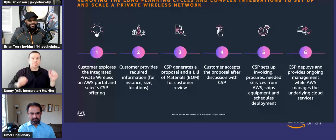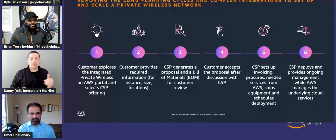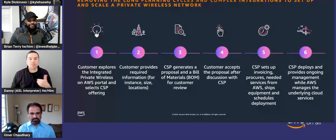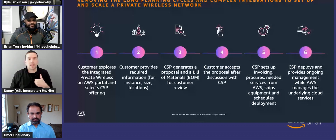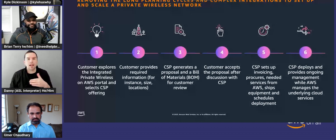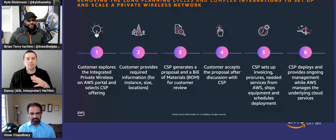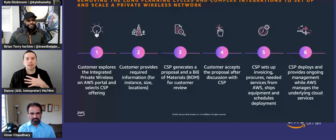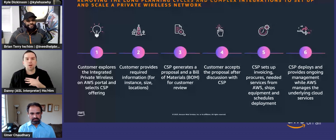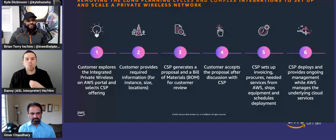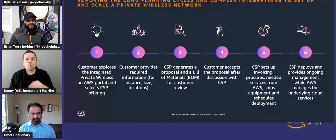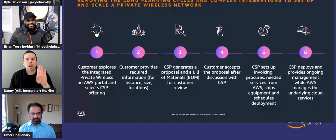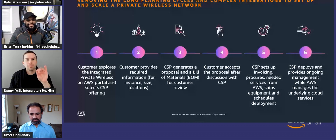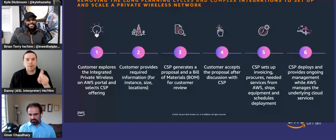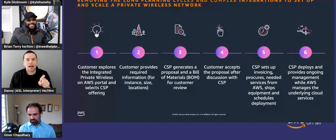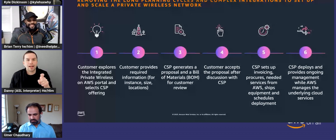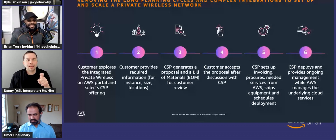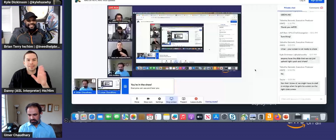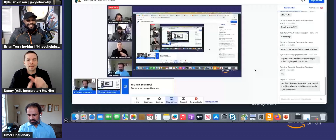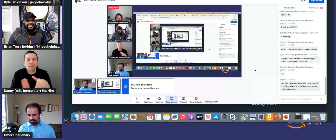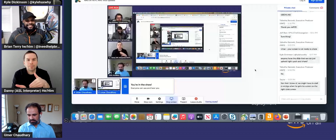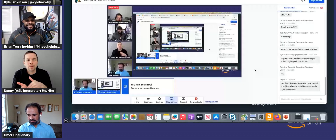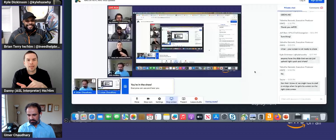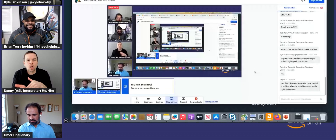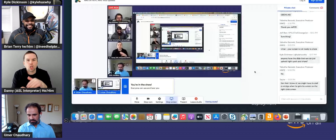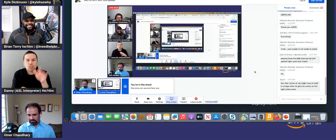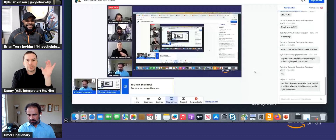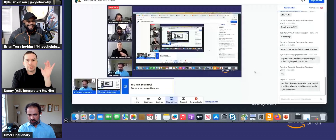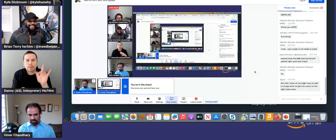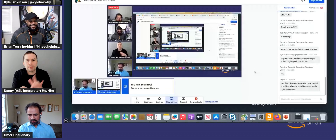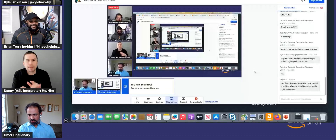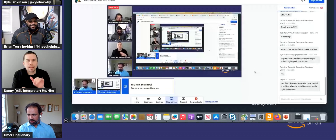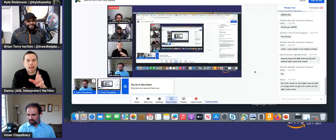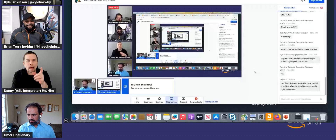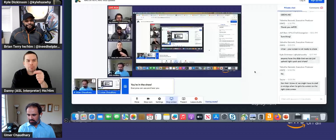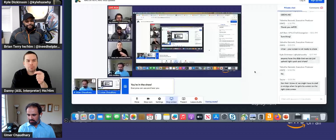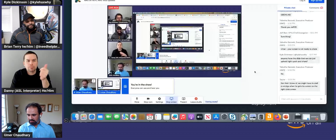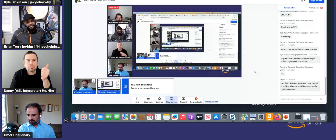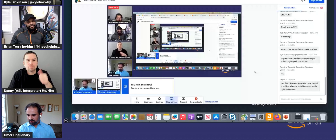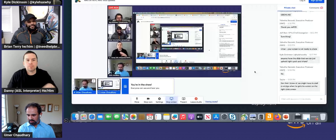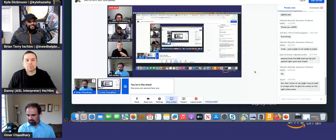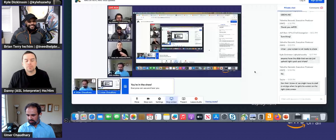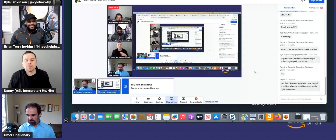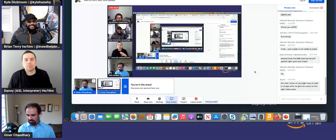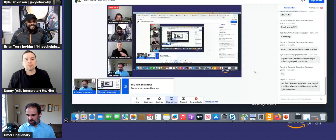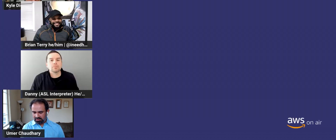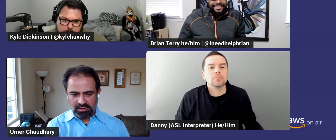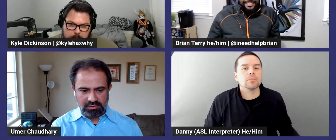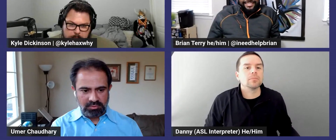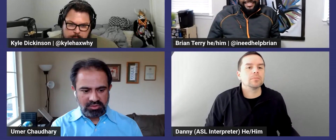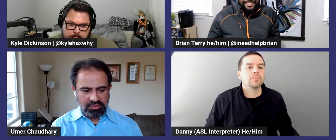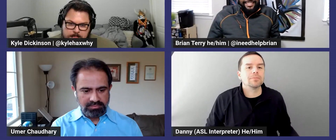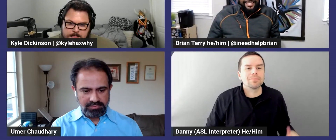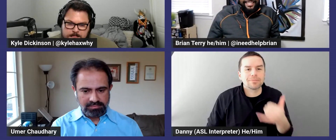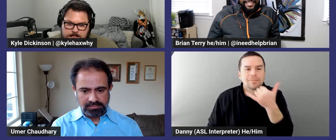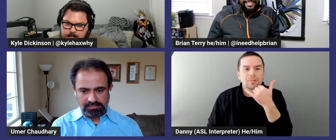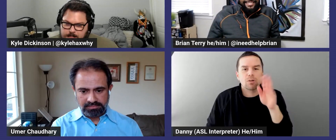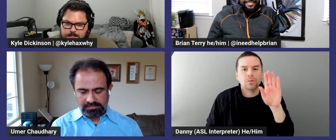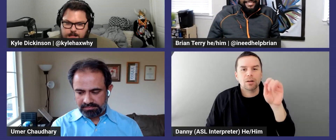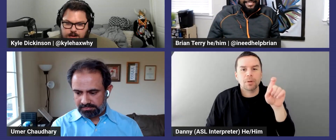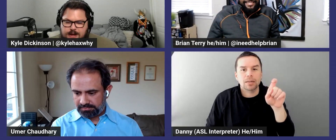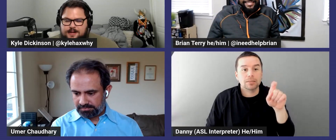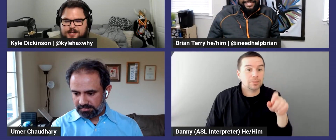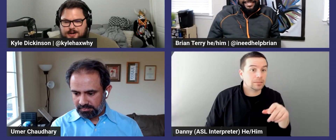your awesome font. If you could go ahead and just click that guy away. Wrong box. Okay. Can you still see me? See my screen?